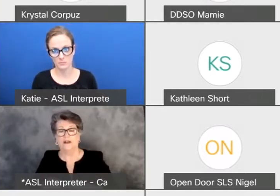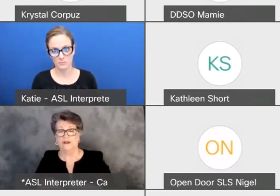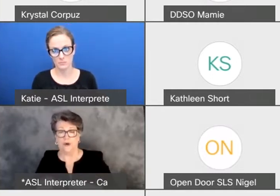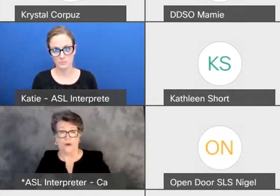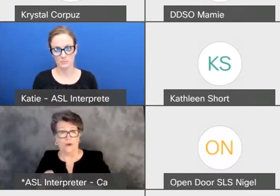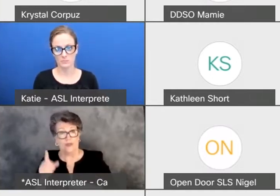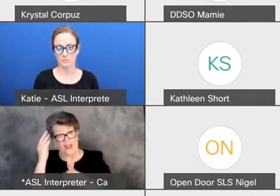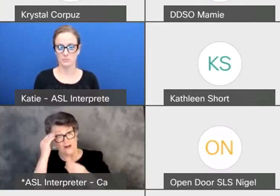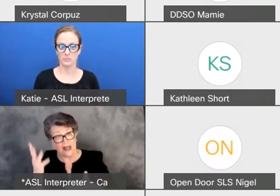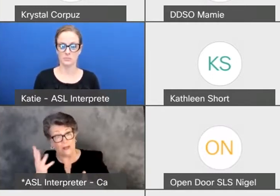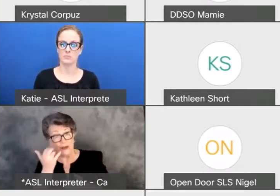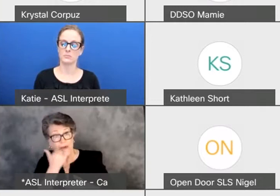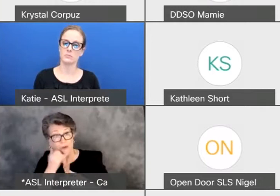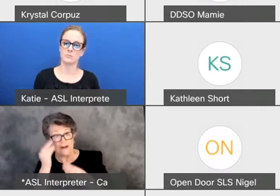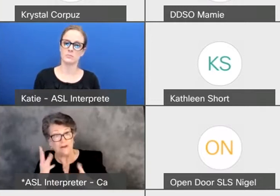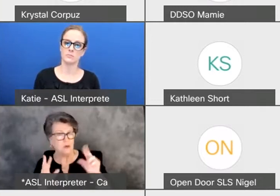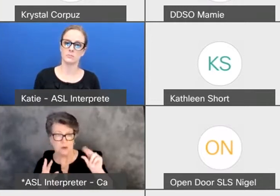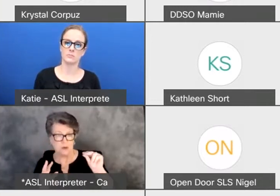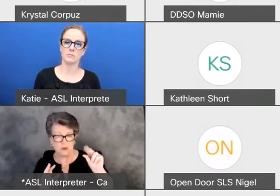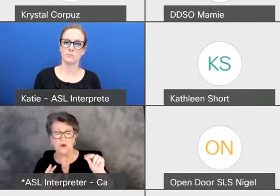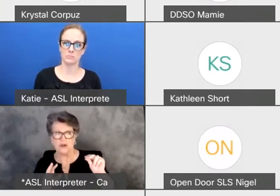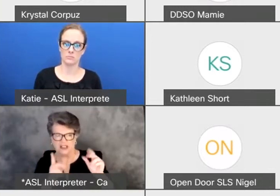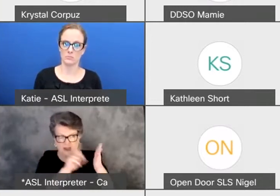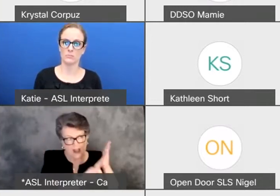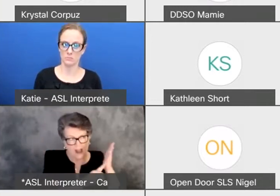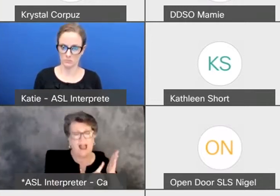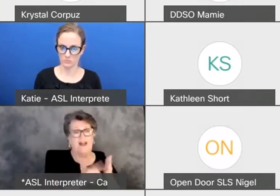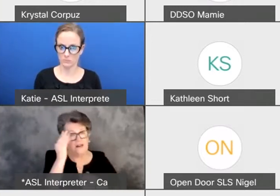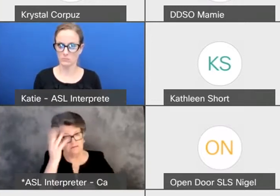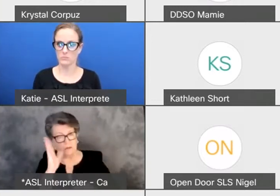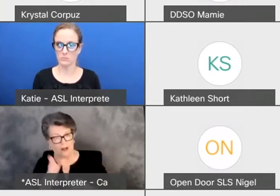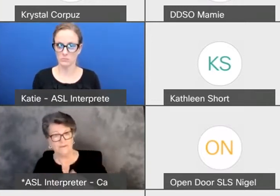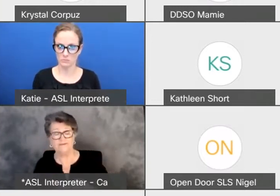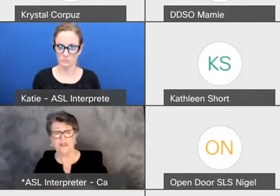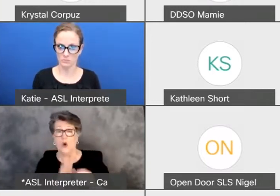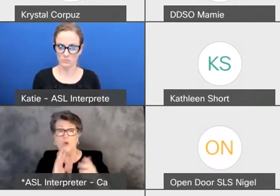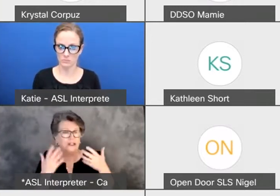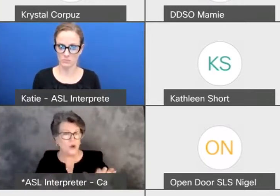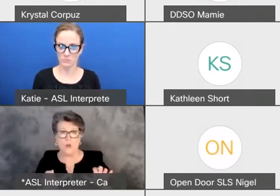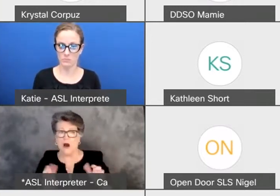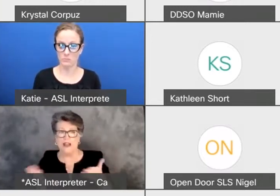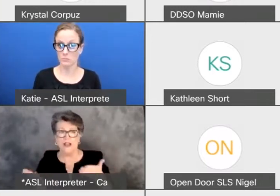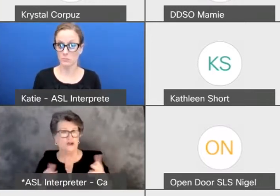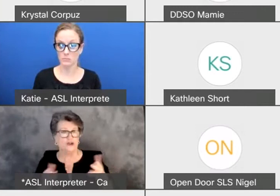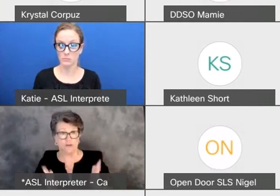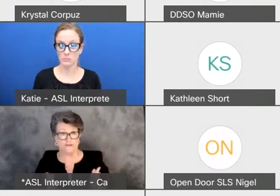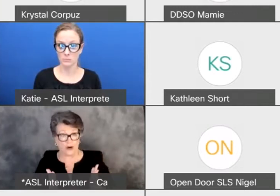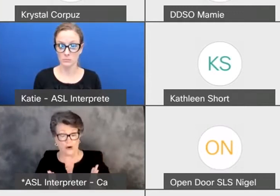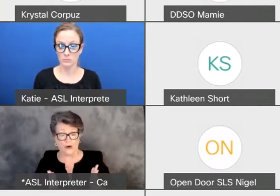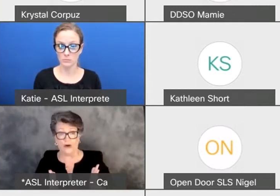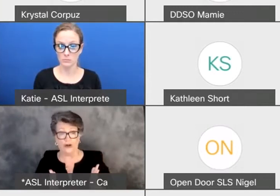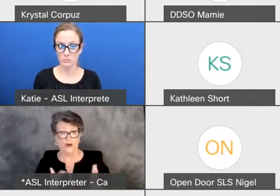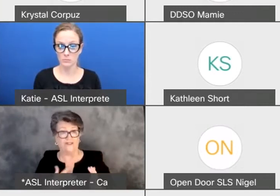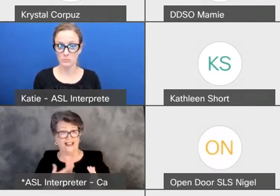you, incorrect information as well. So lots of different routes. What we don't want is a service provider who is just feeling